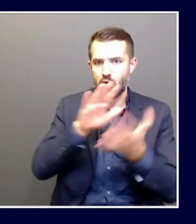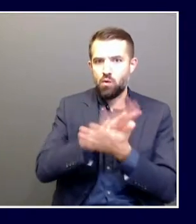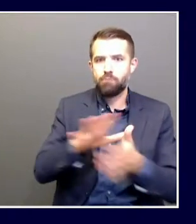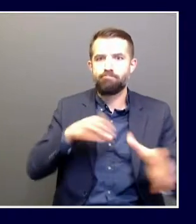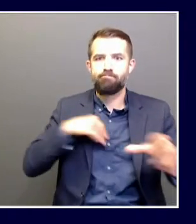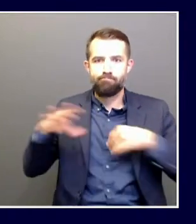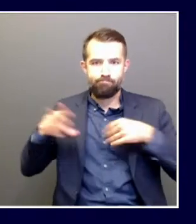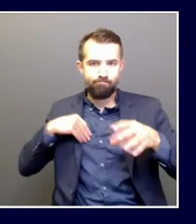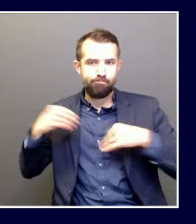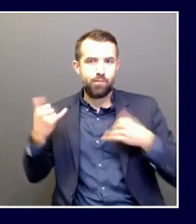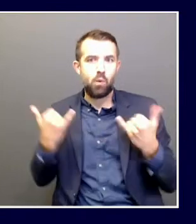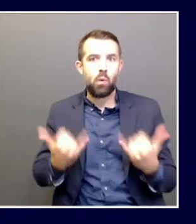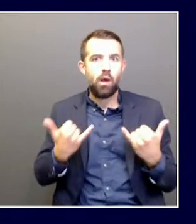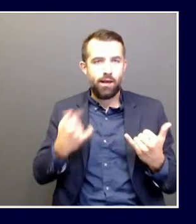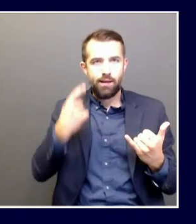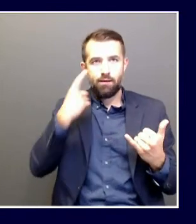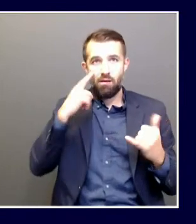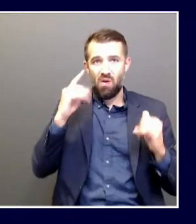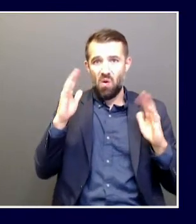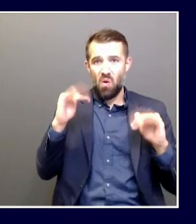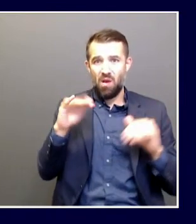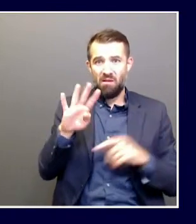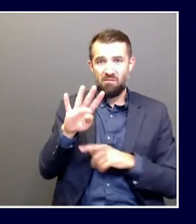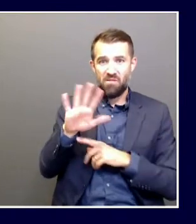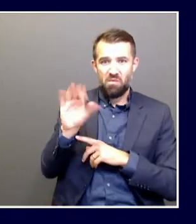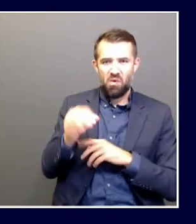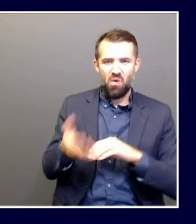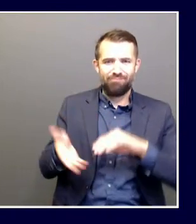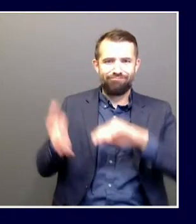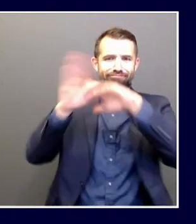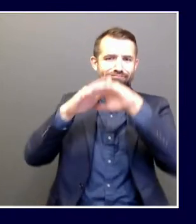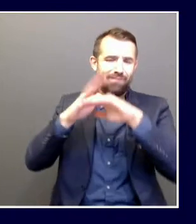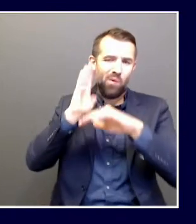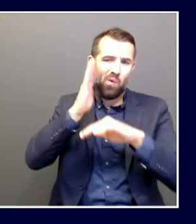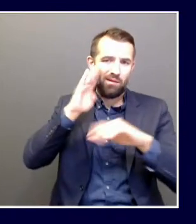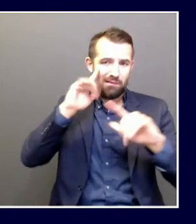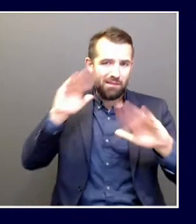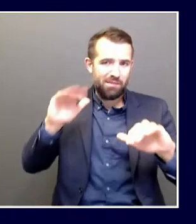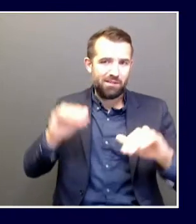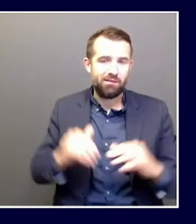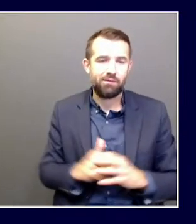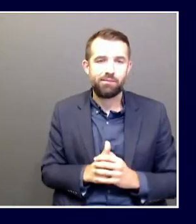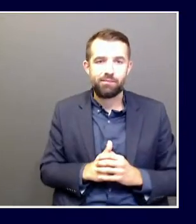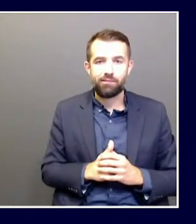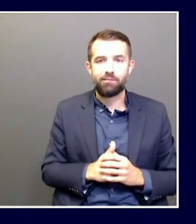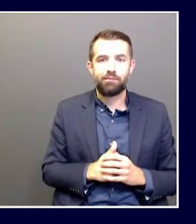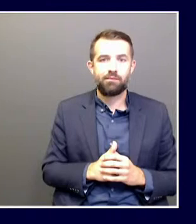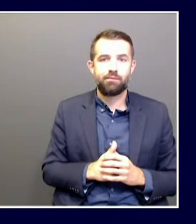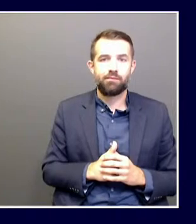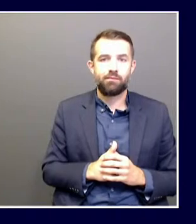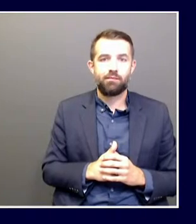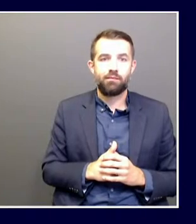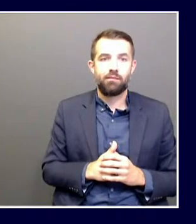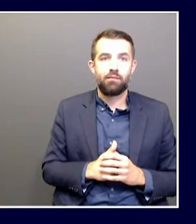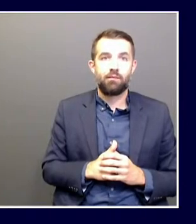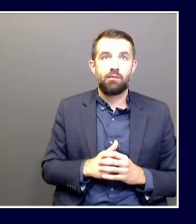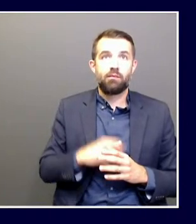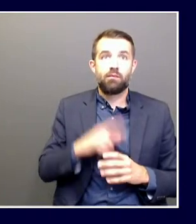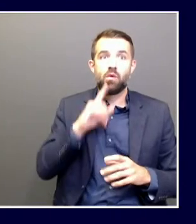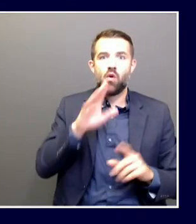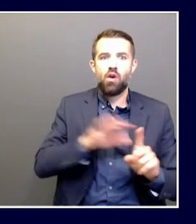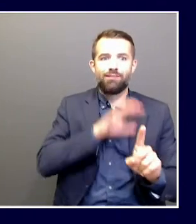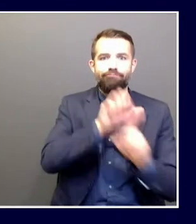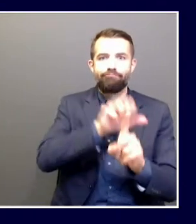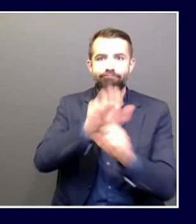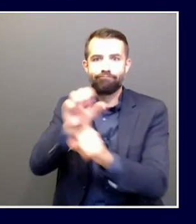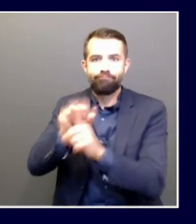to see those numbers increase. But again, I think there's a difference between the use of pool testing as a preventative measure from the use of pool